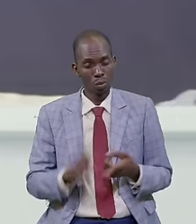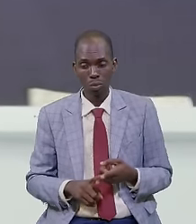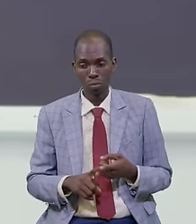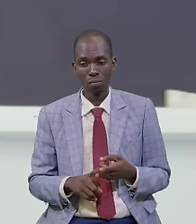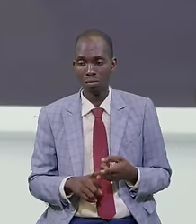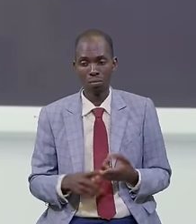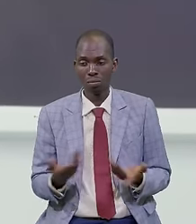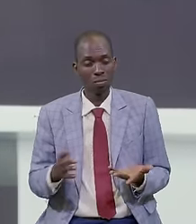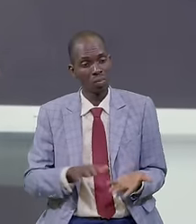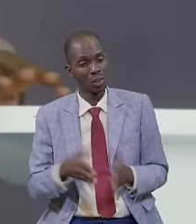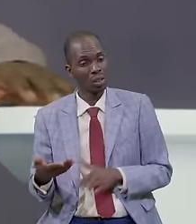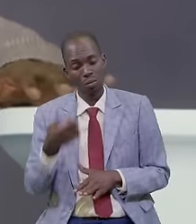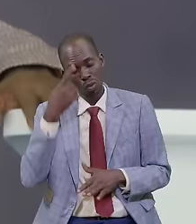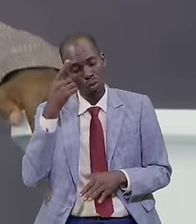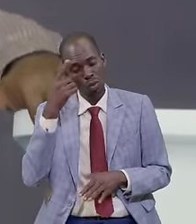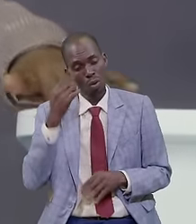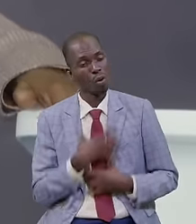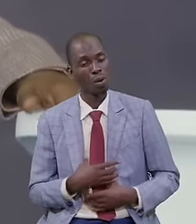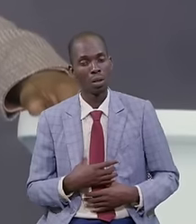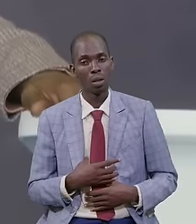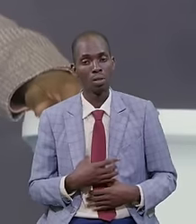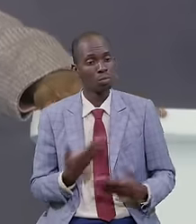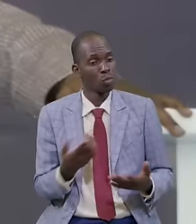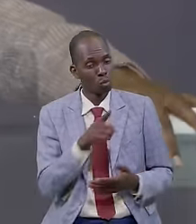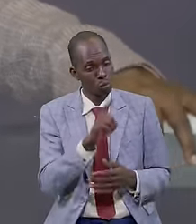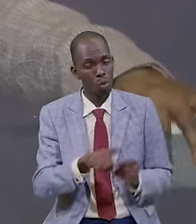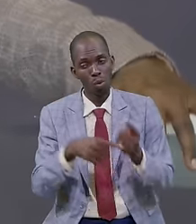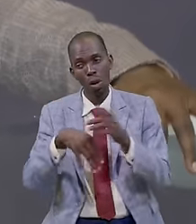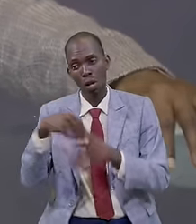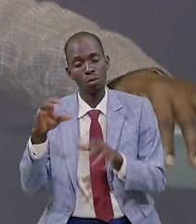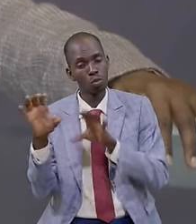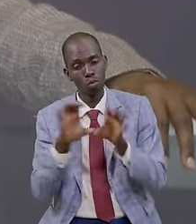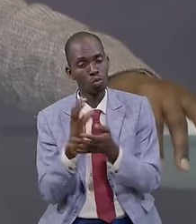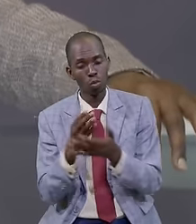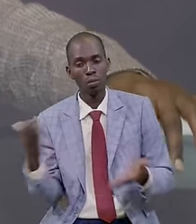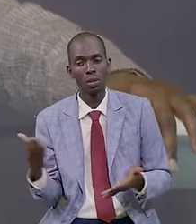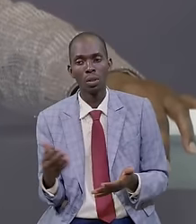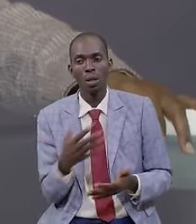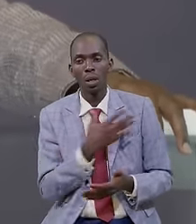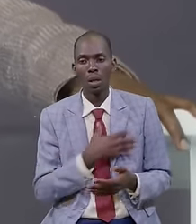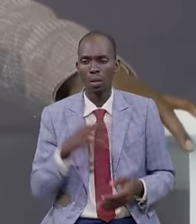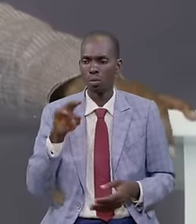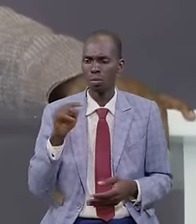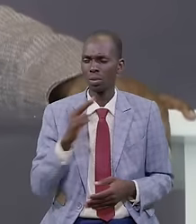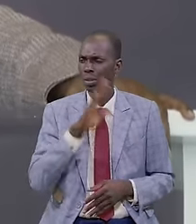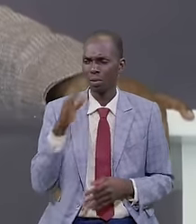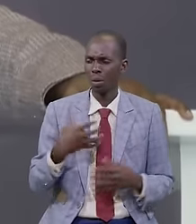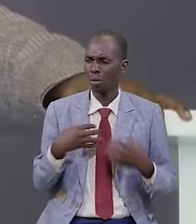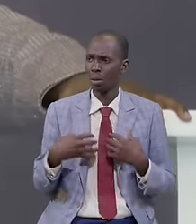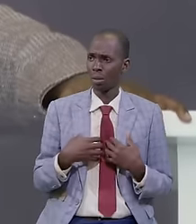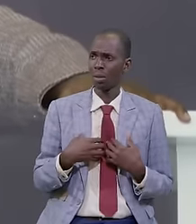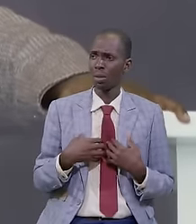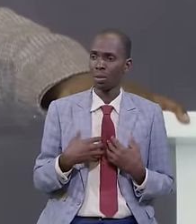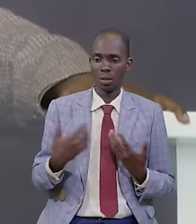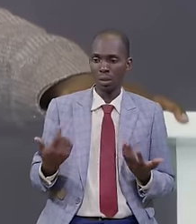to work. A lady that says, look at me now. Father, no more.